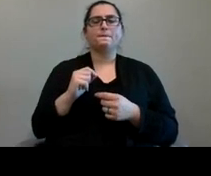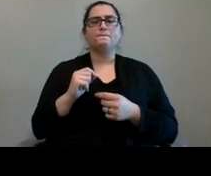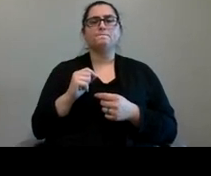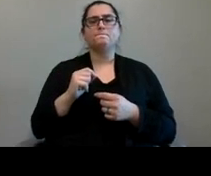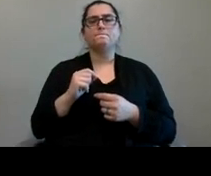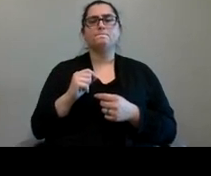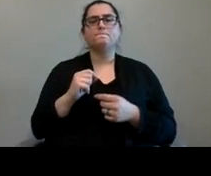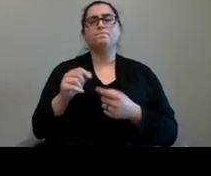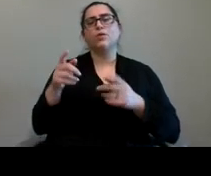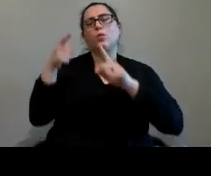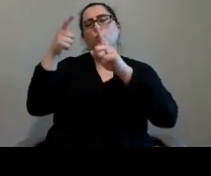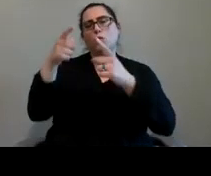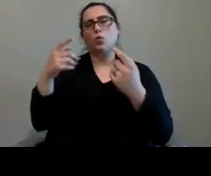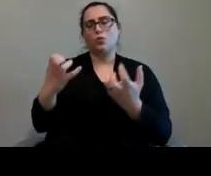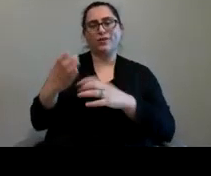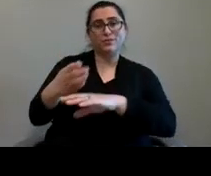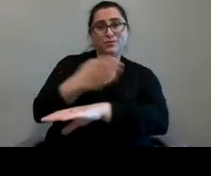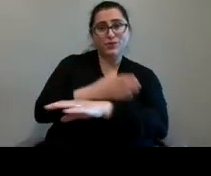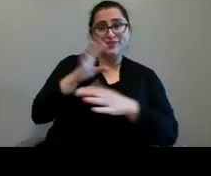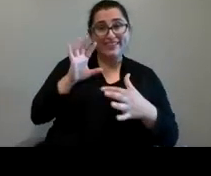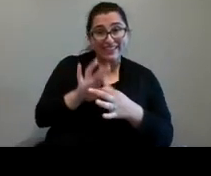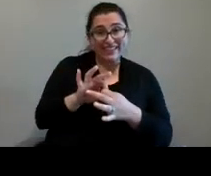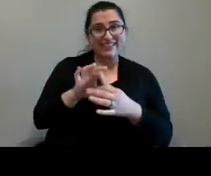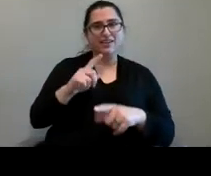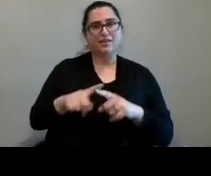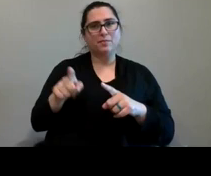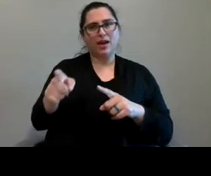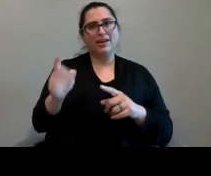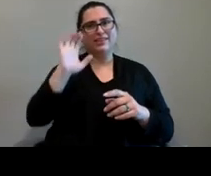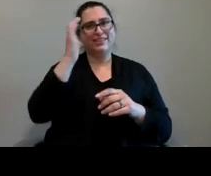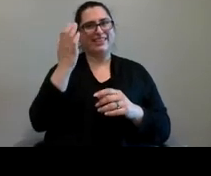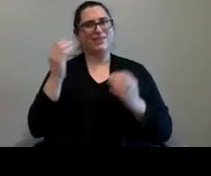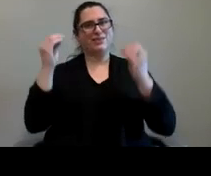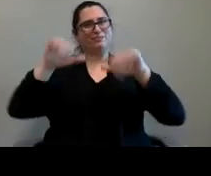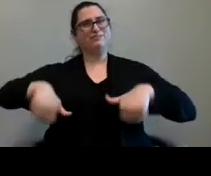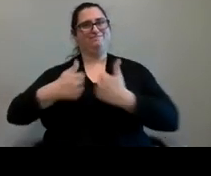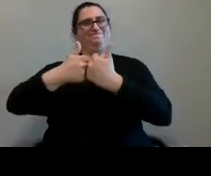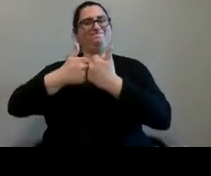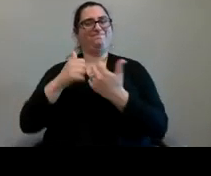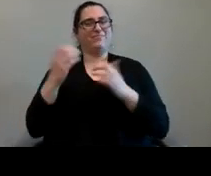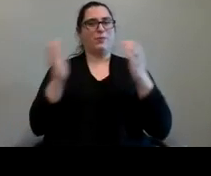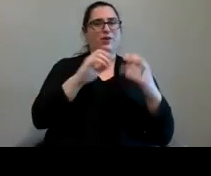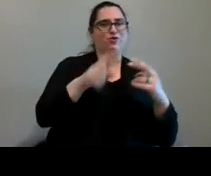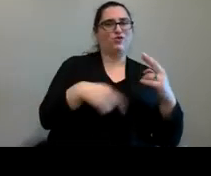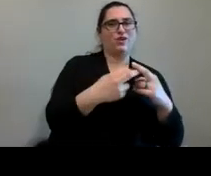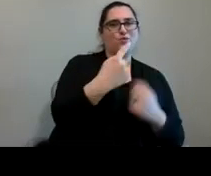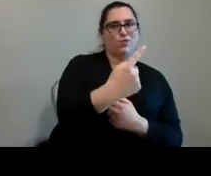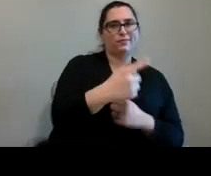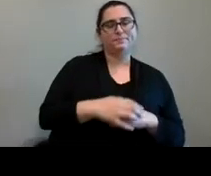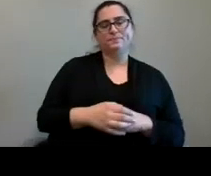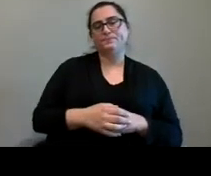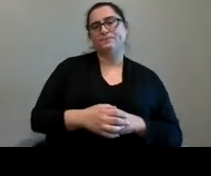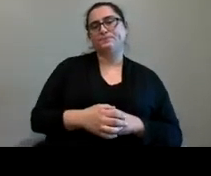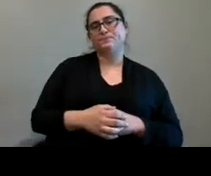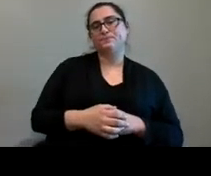improvement in affinity seems to be on average much higher than in round 1. And what's also interesting is that